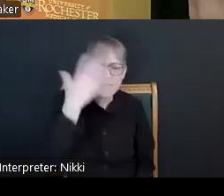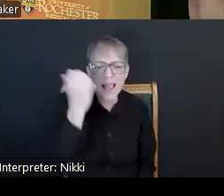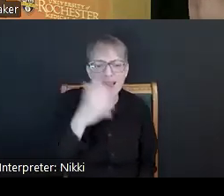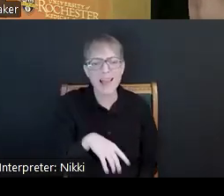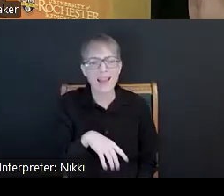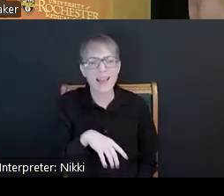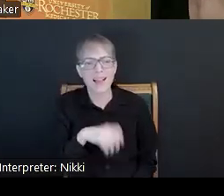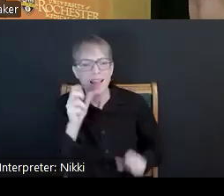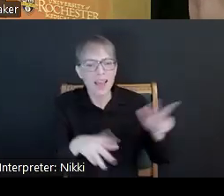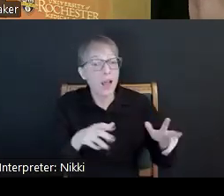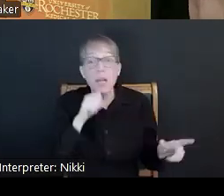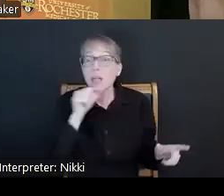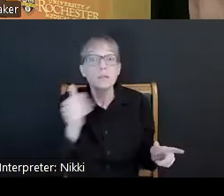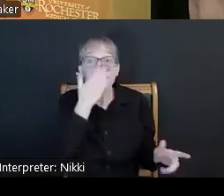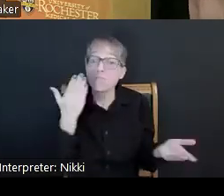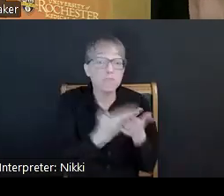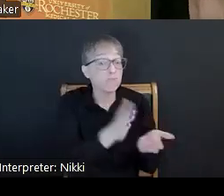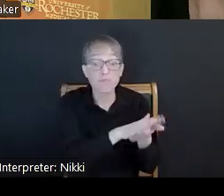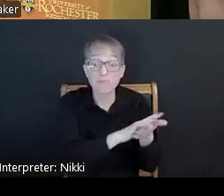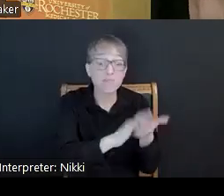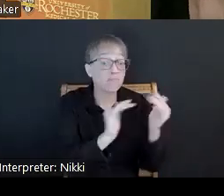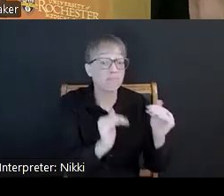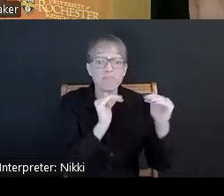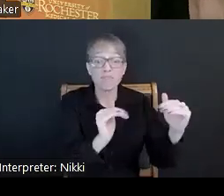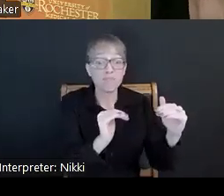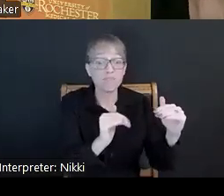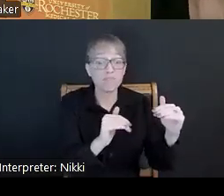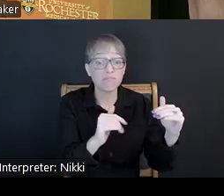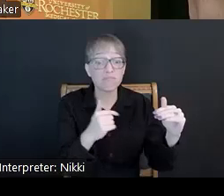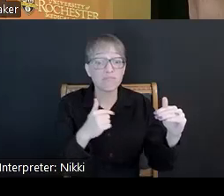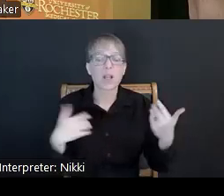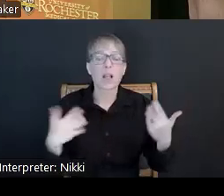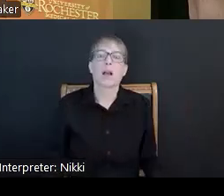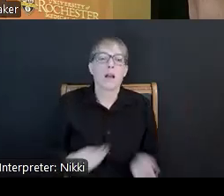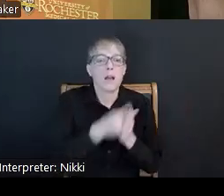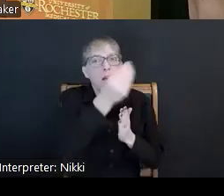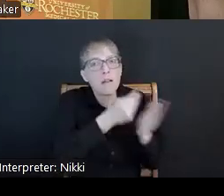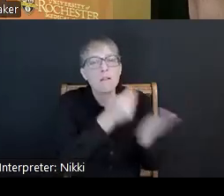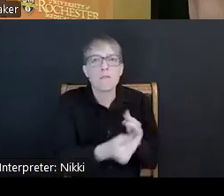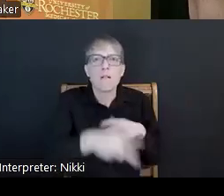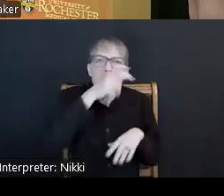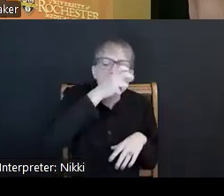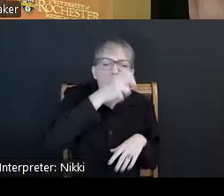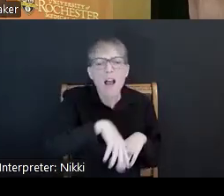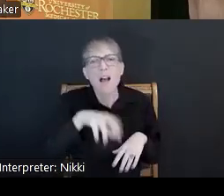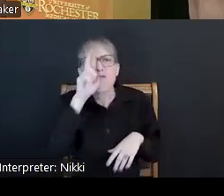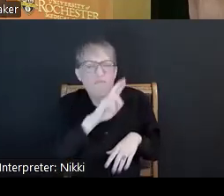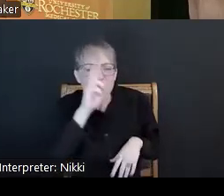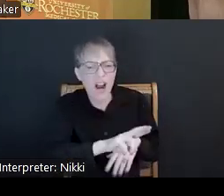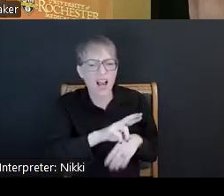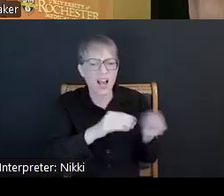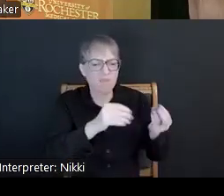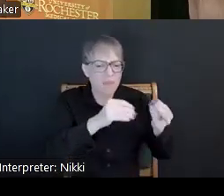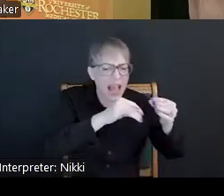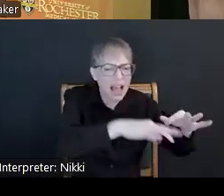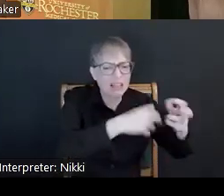not decent, period. And I done spent and bought so much of roach and rat powder, and it's a